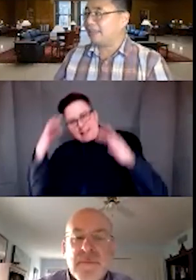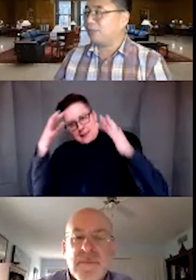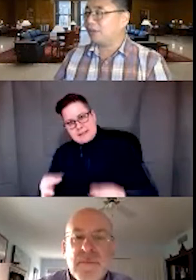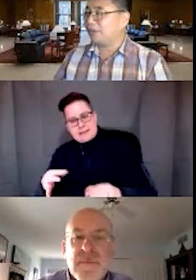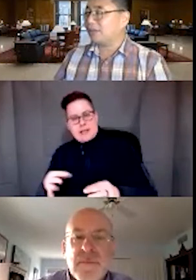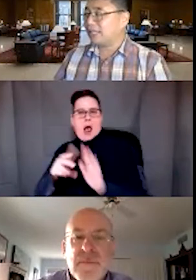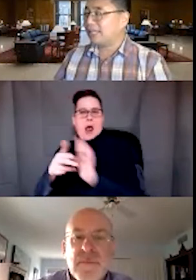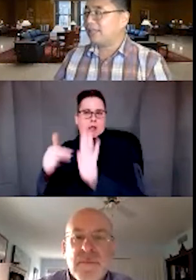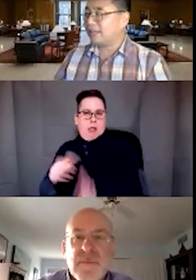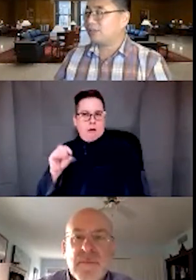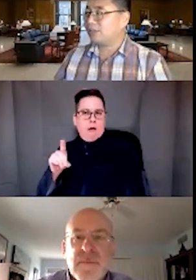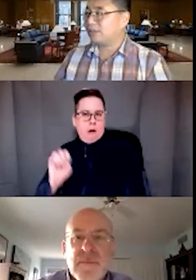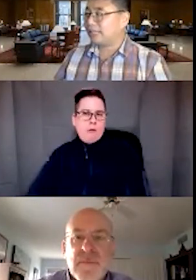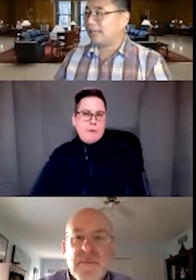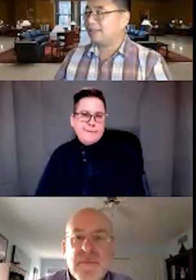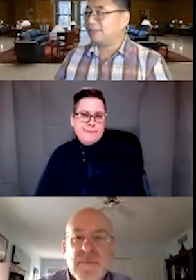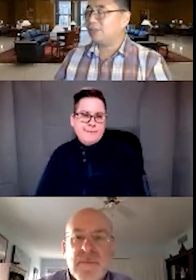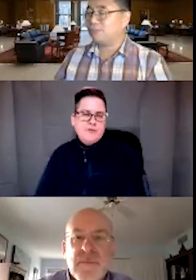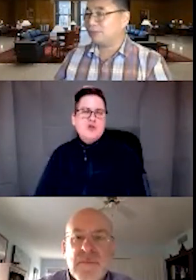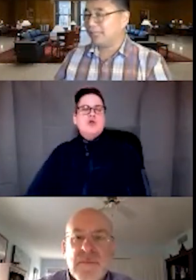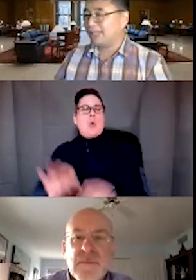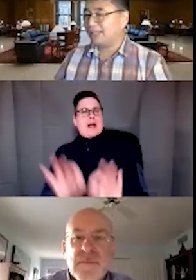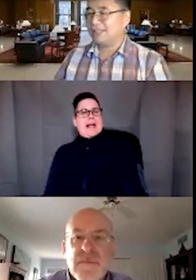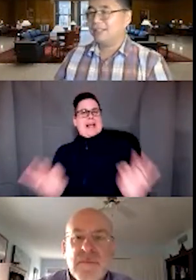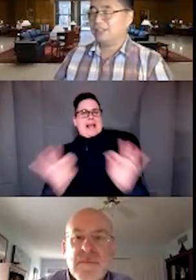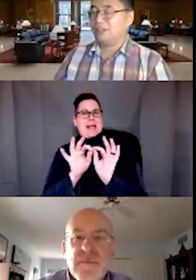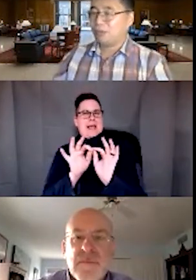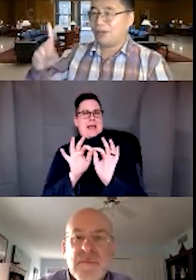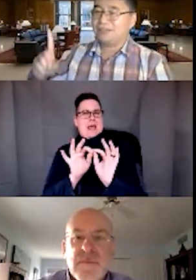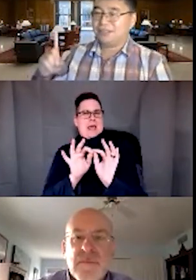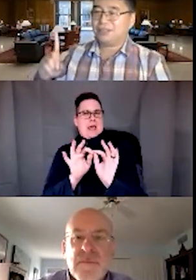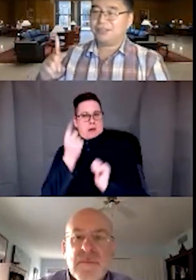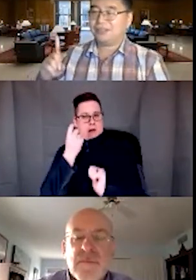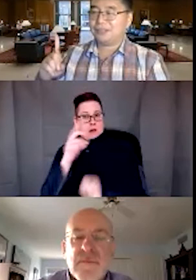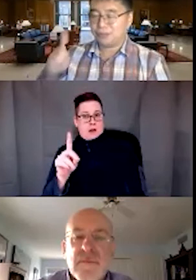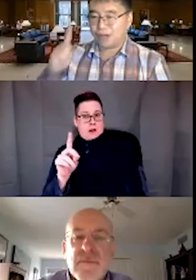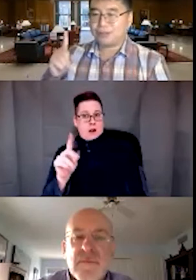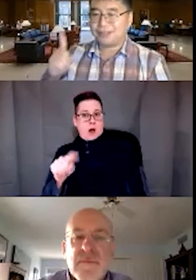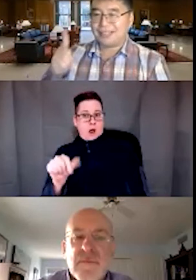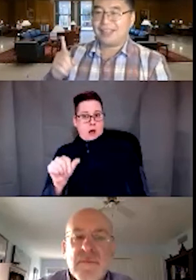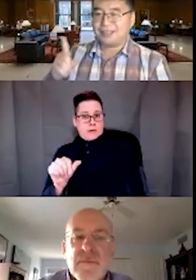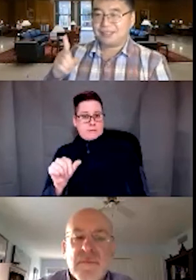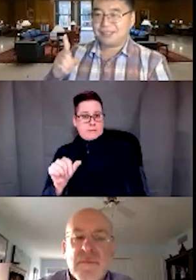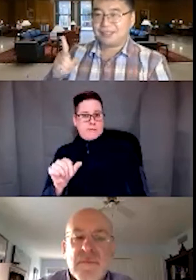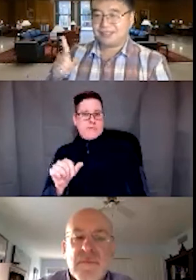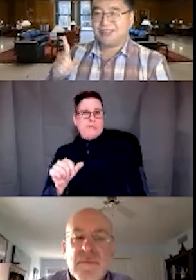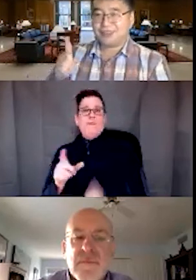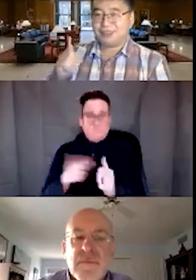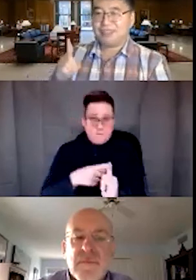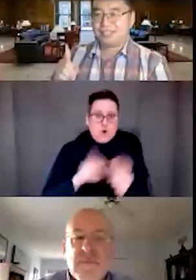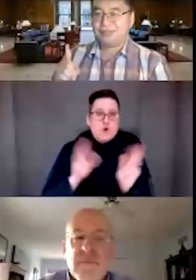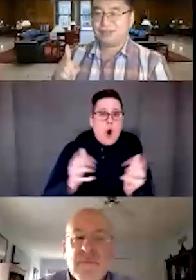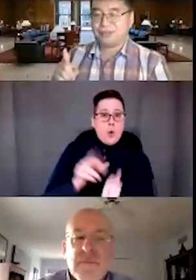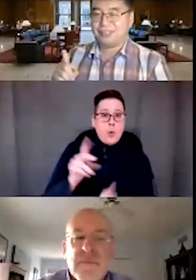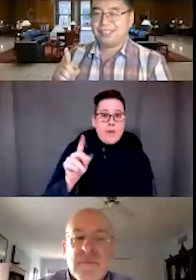I think one of the key things to understand when you pull data is, number one, you need to understand. So talk to the data analyst, right, who's